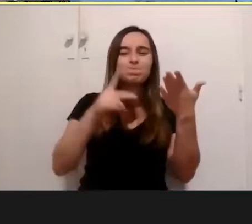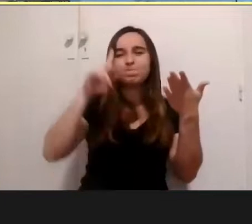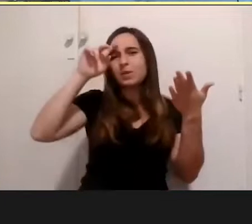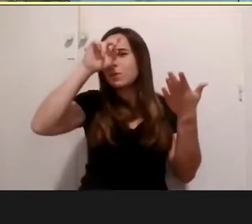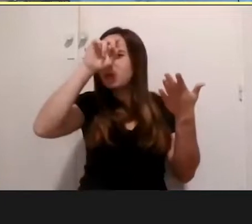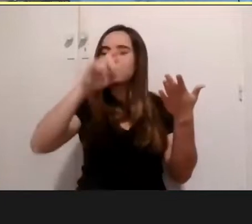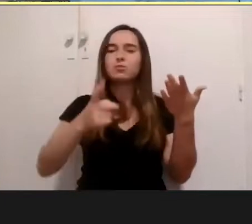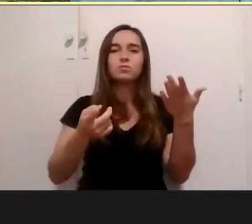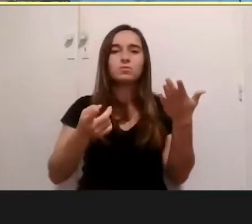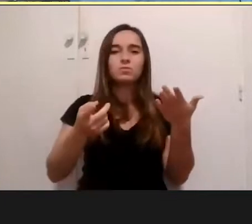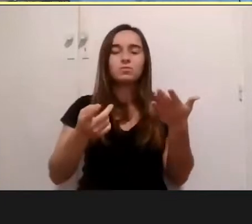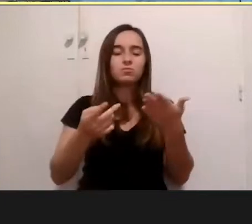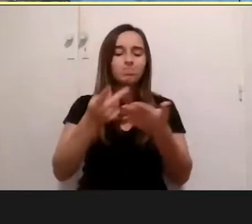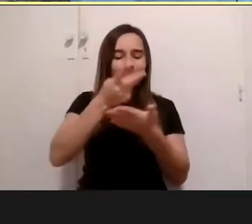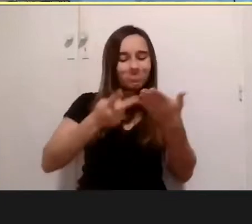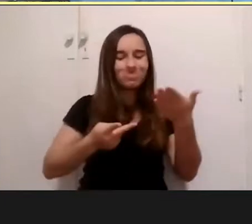hard to